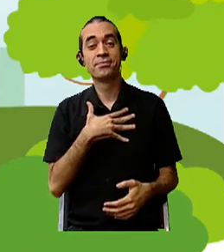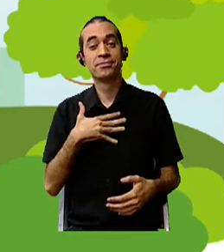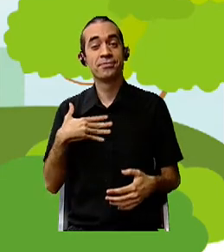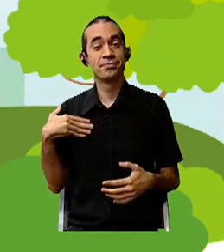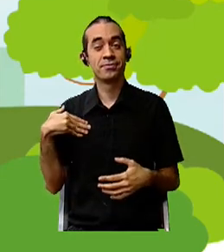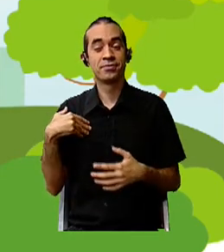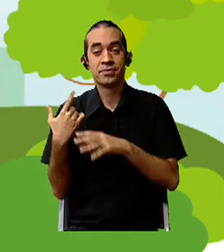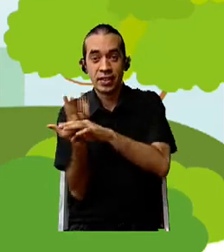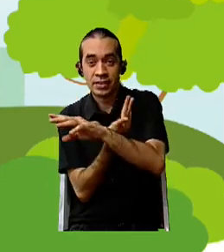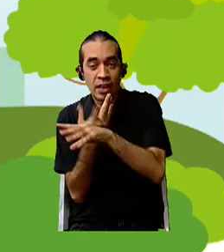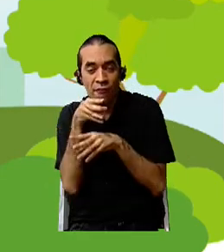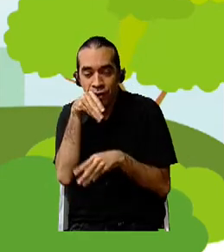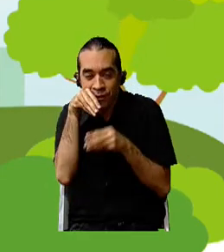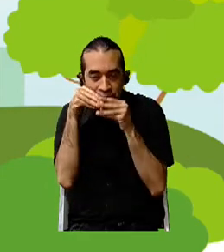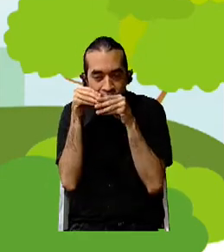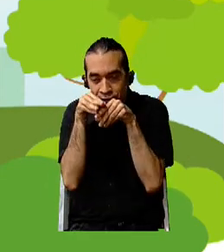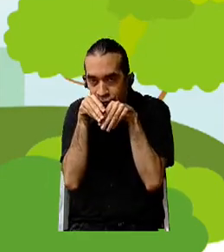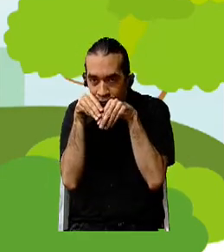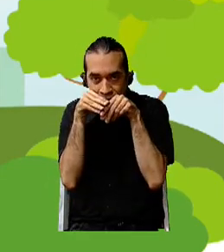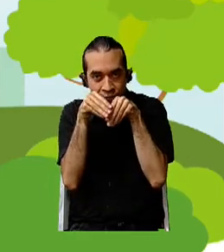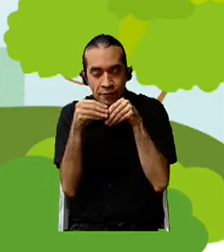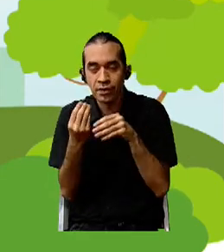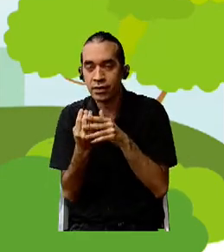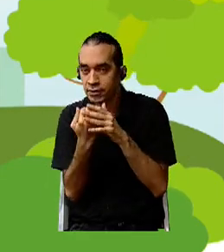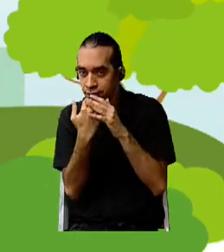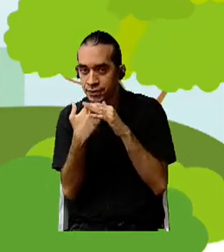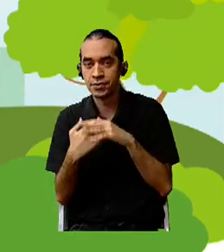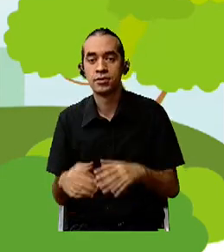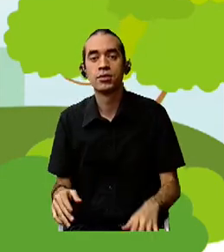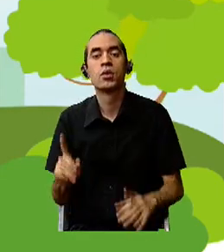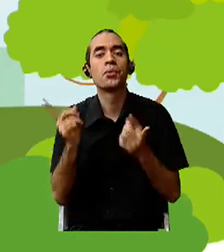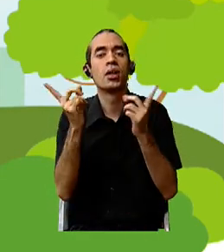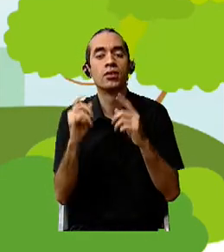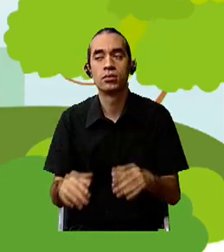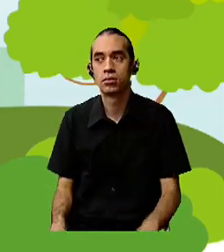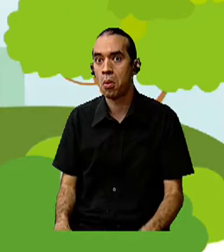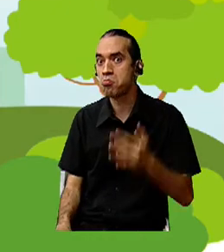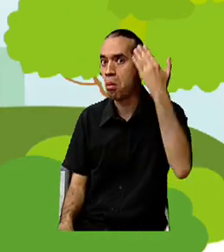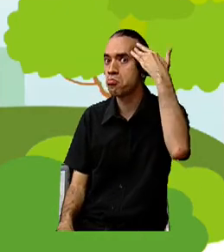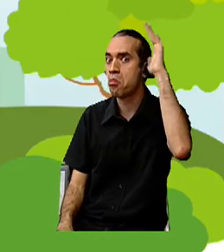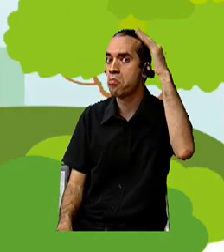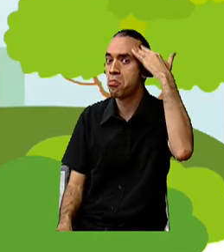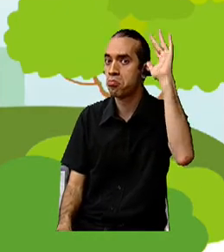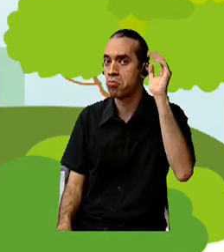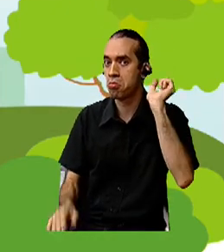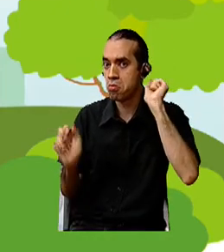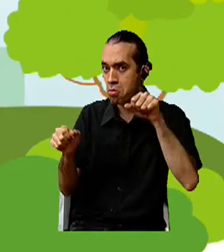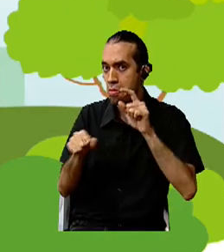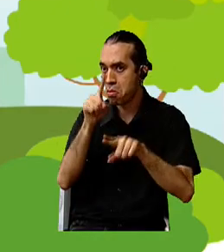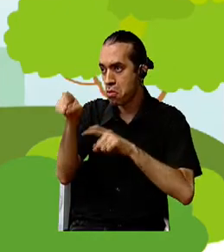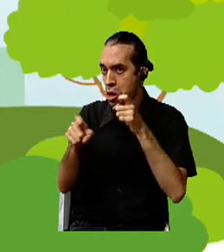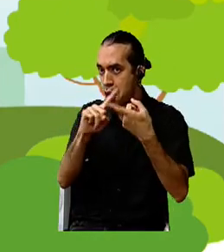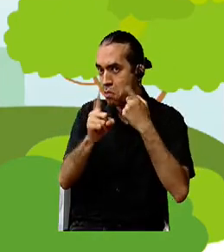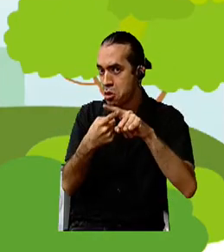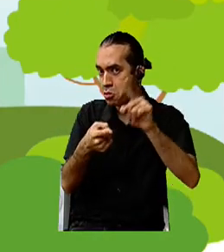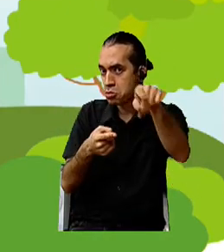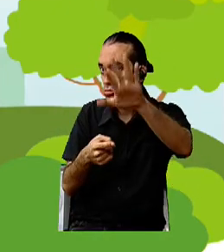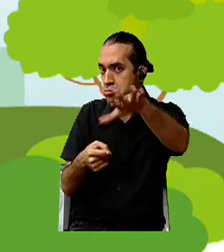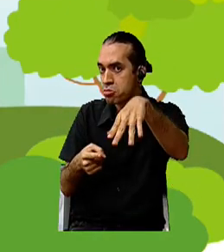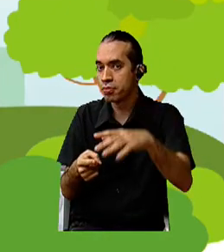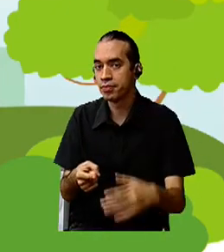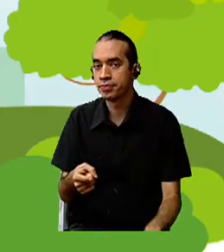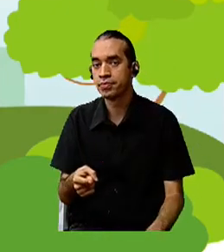eat grass. What animal is that, Chuli? I don't know. Can I ask my friends at home?